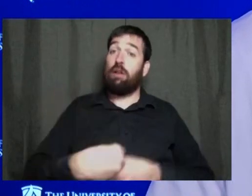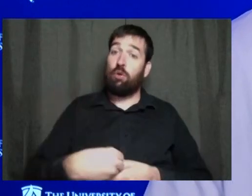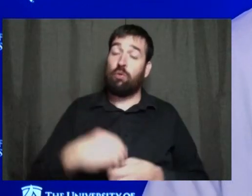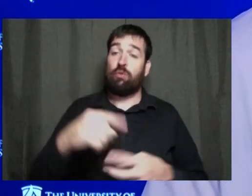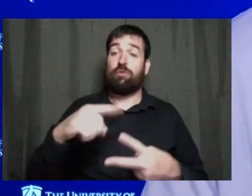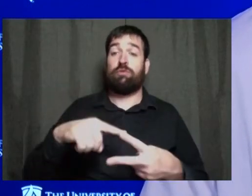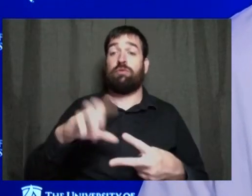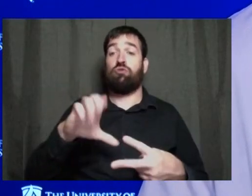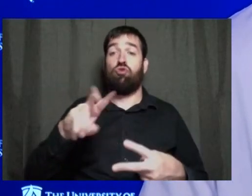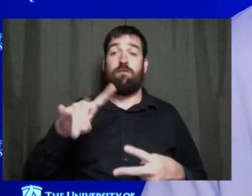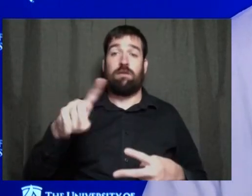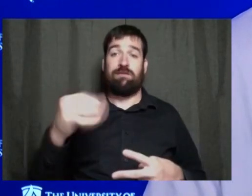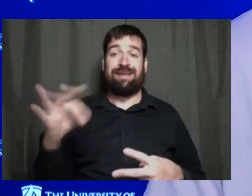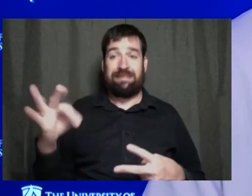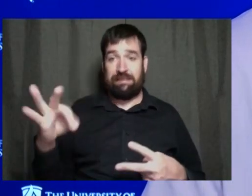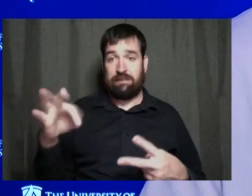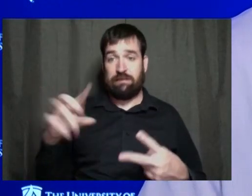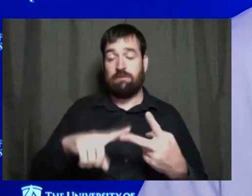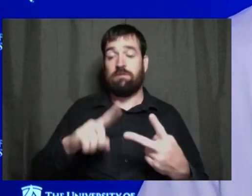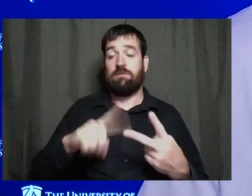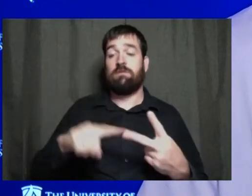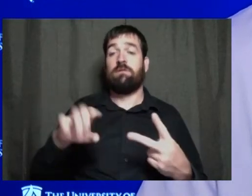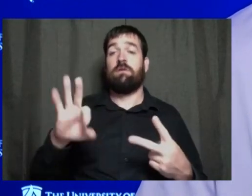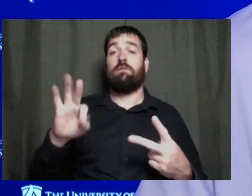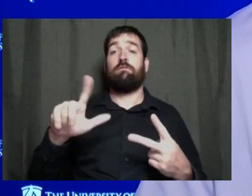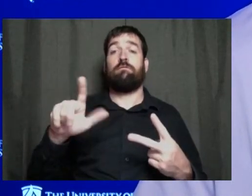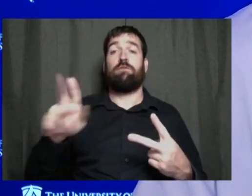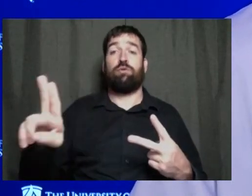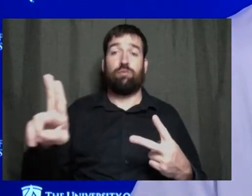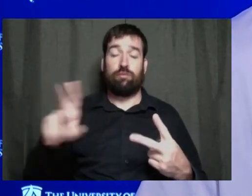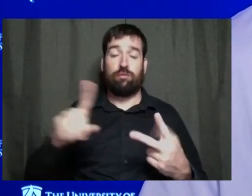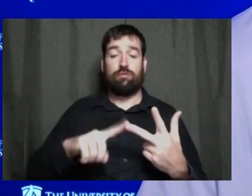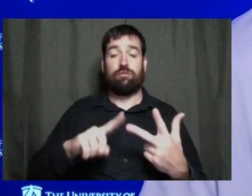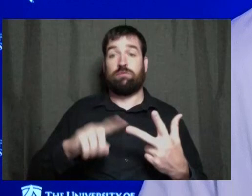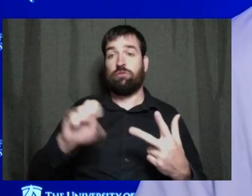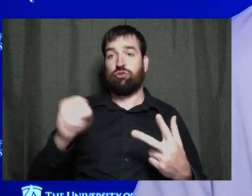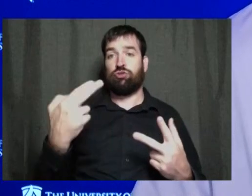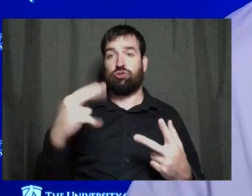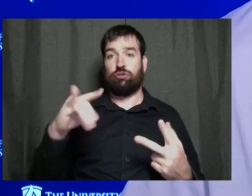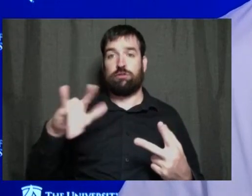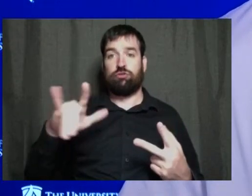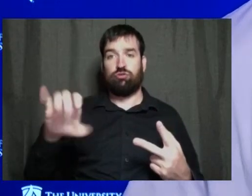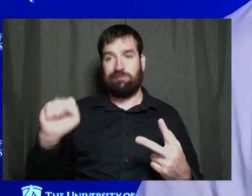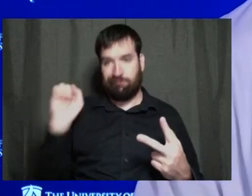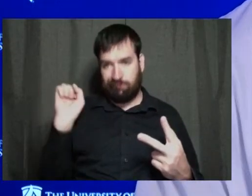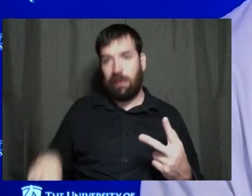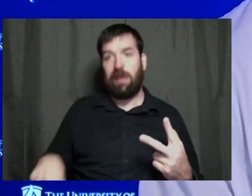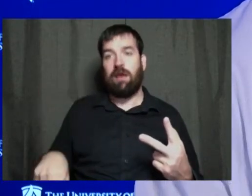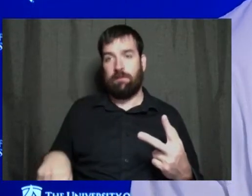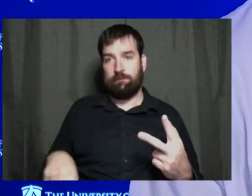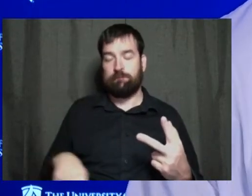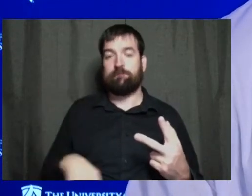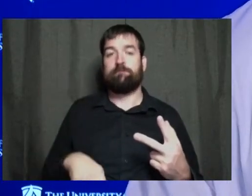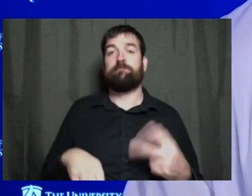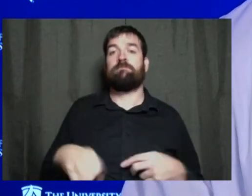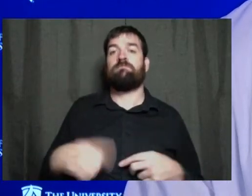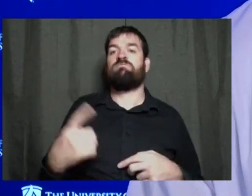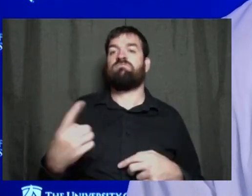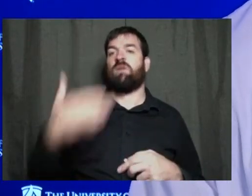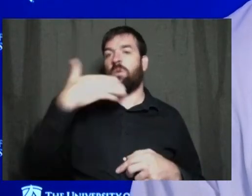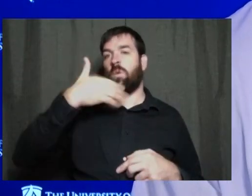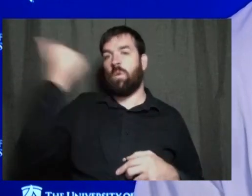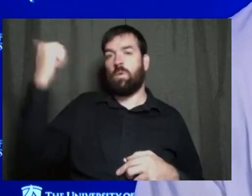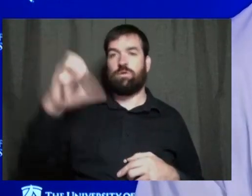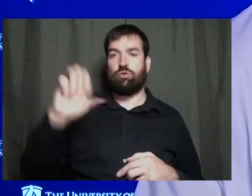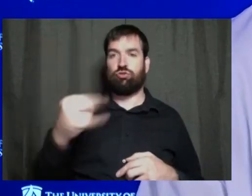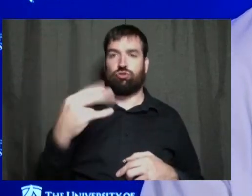COVID-19 vaccine, influenza vaccine, and shingles vaccine. There was an older shingles vaccine that used a